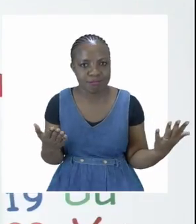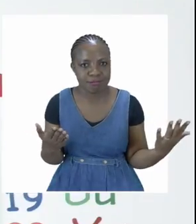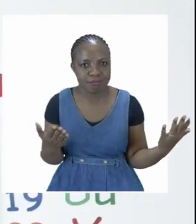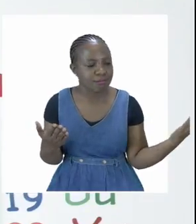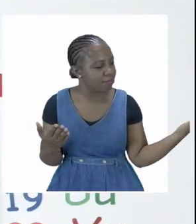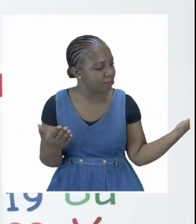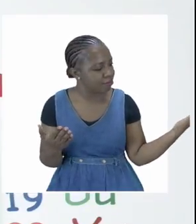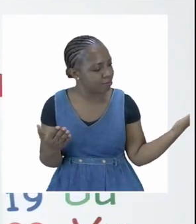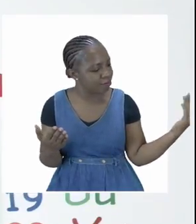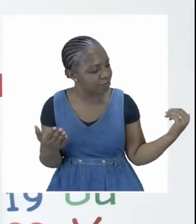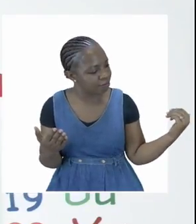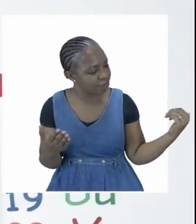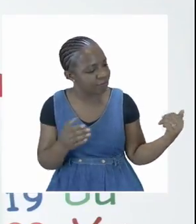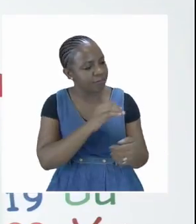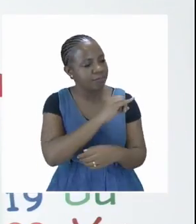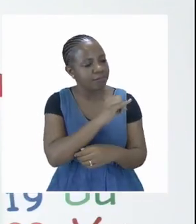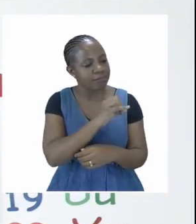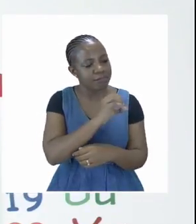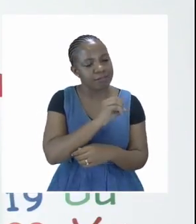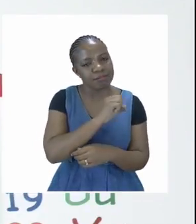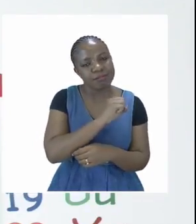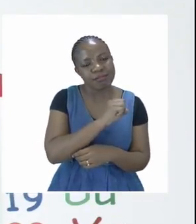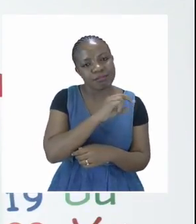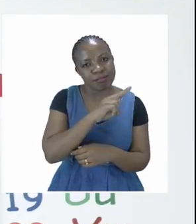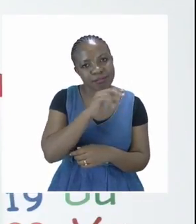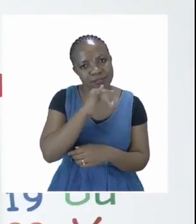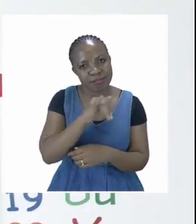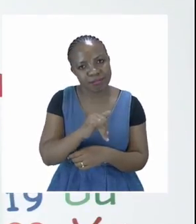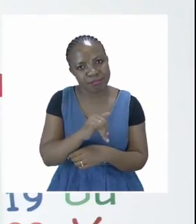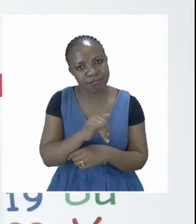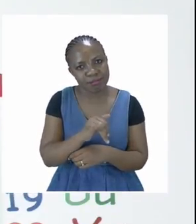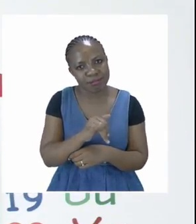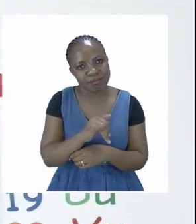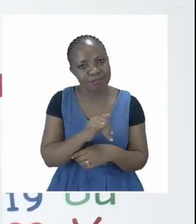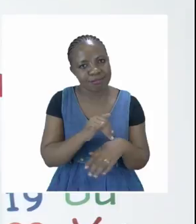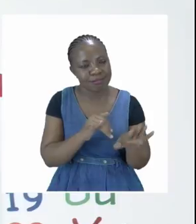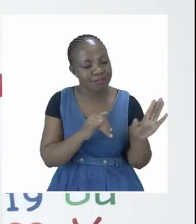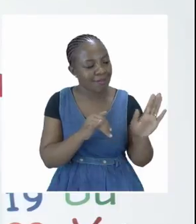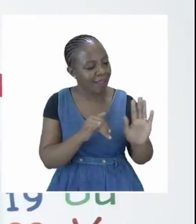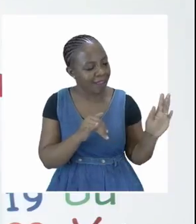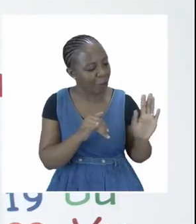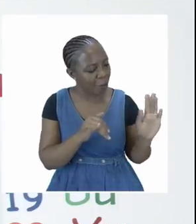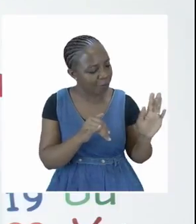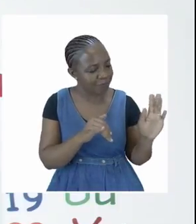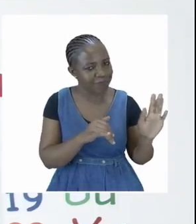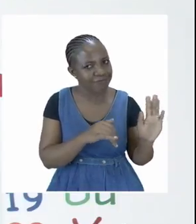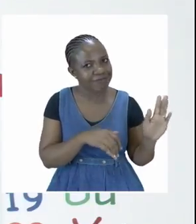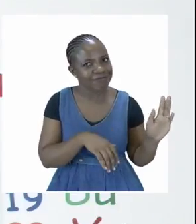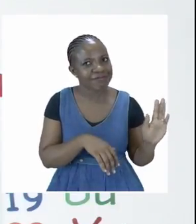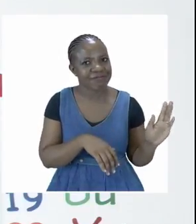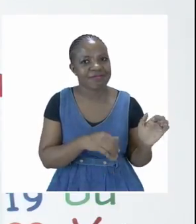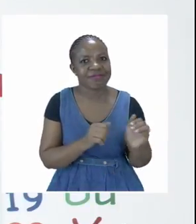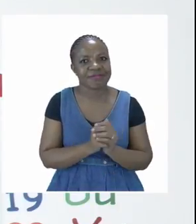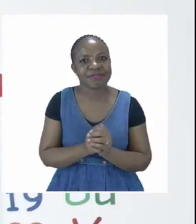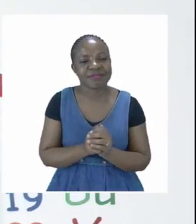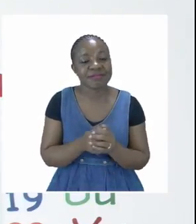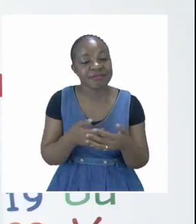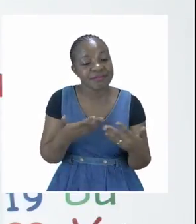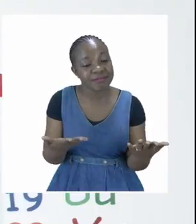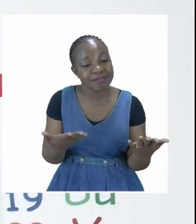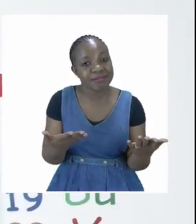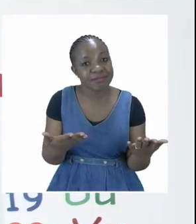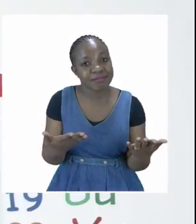Sashi? Ah! There he is. Hello, Sashi. So,